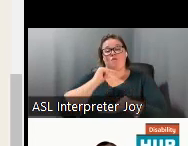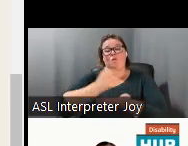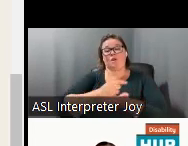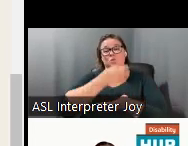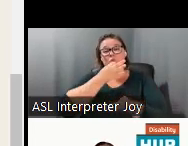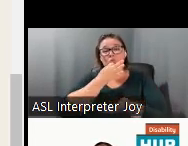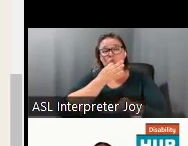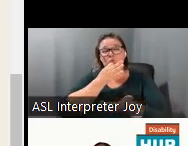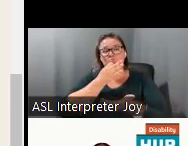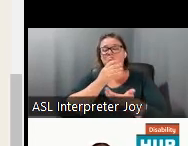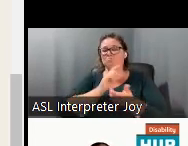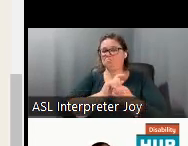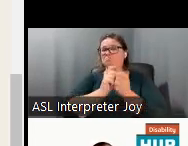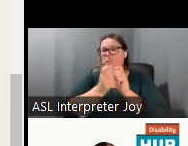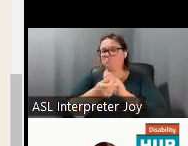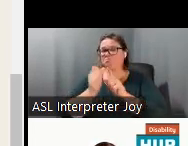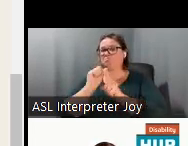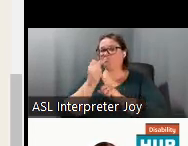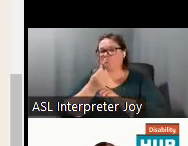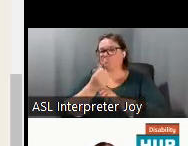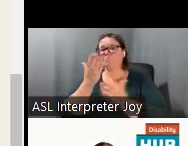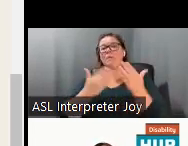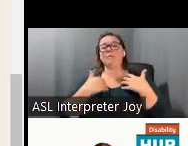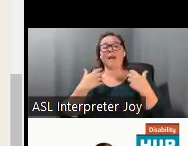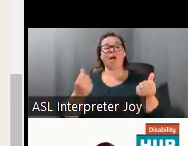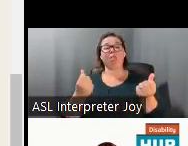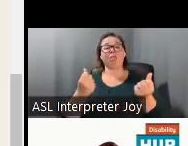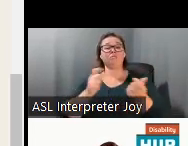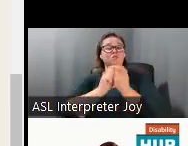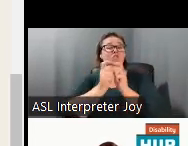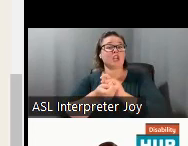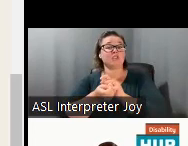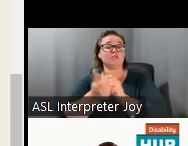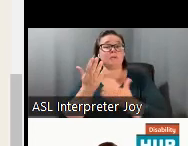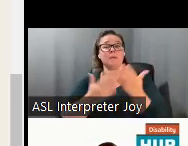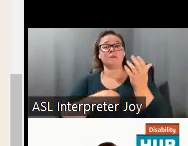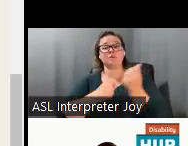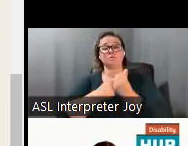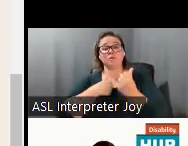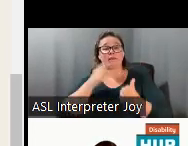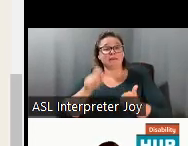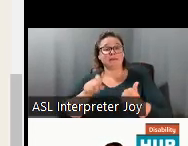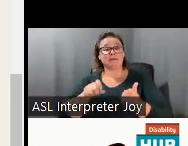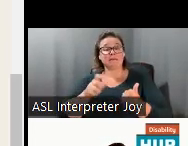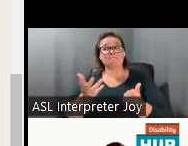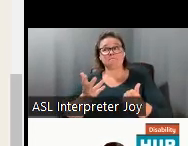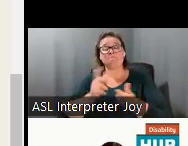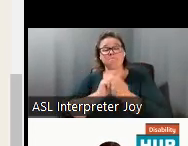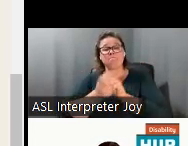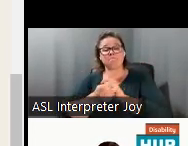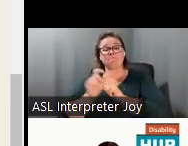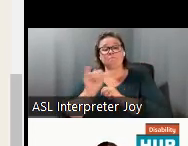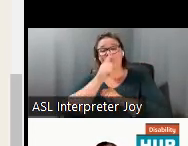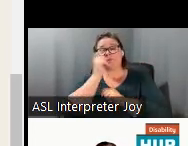than they did. Maybe my health has changed. Maybe the supports I've needed are changing because my health